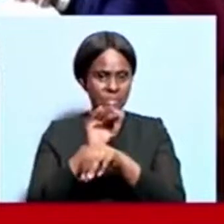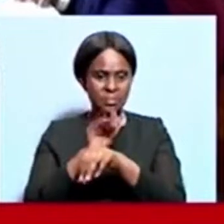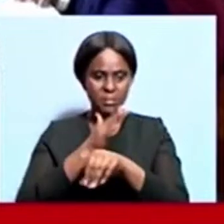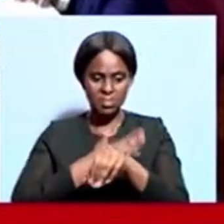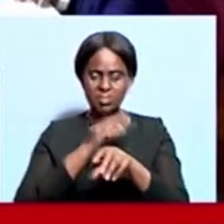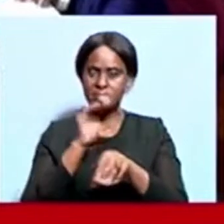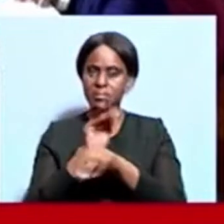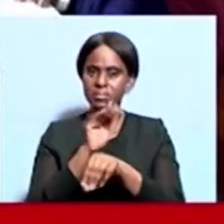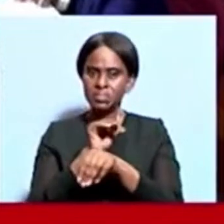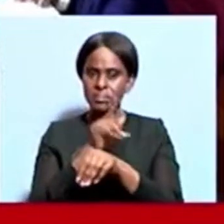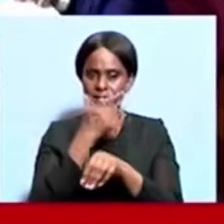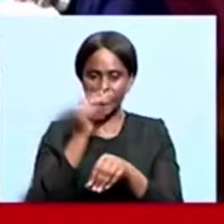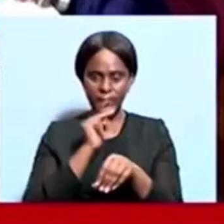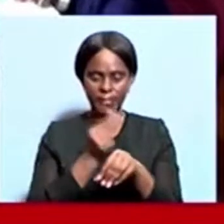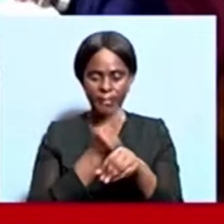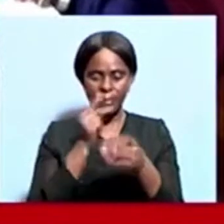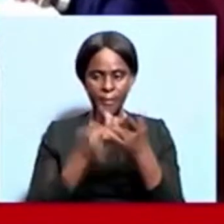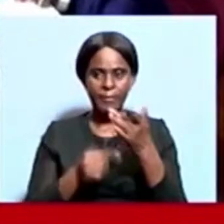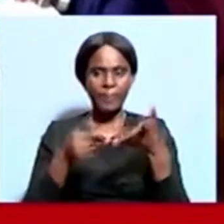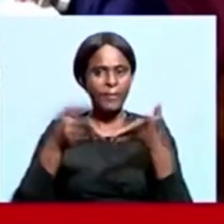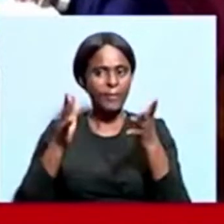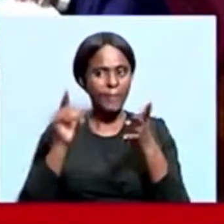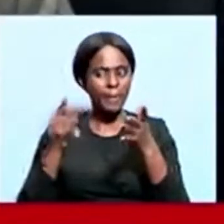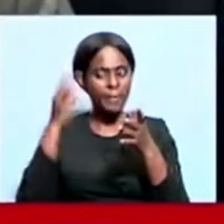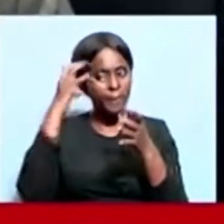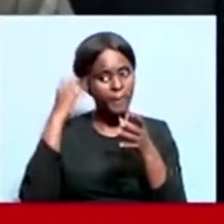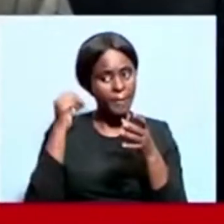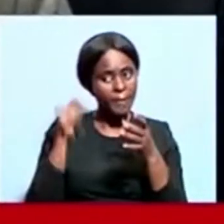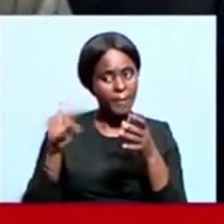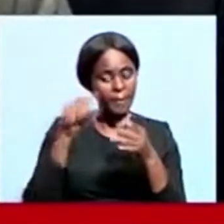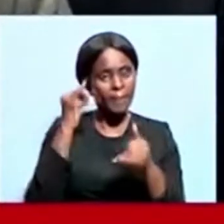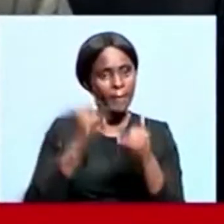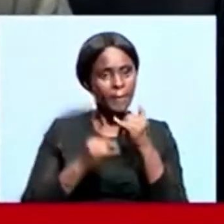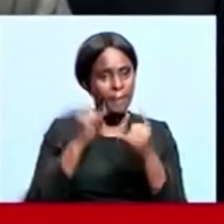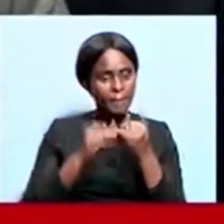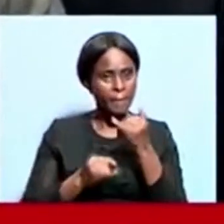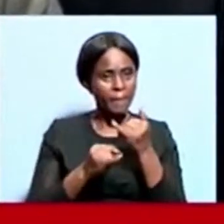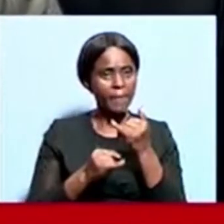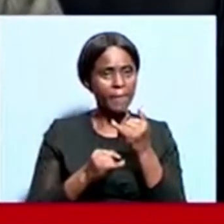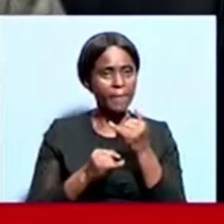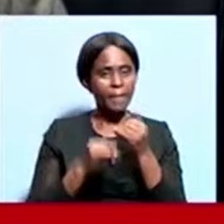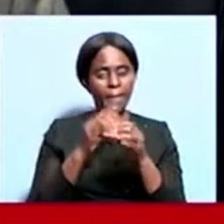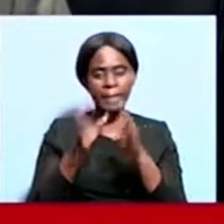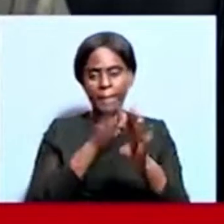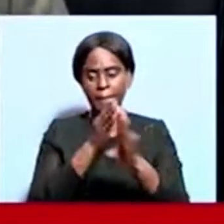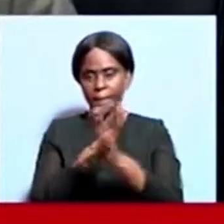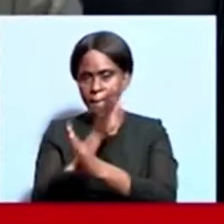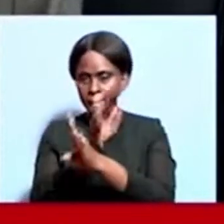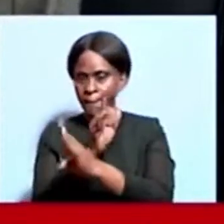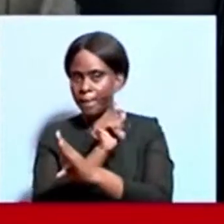that we should have allowed actually the officer to finish actually referring to this